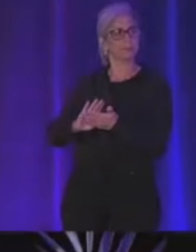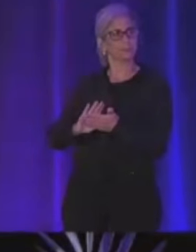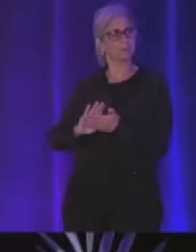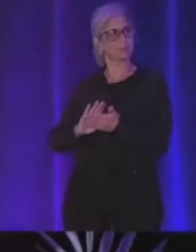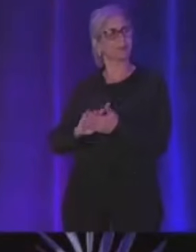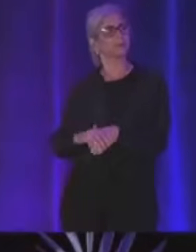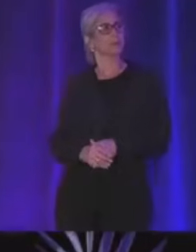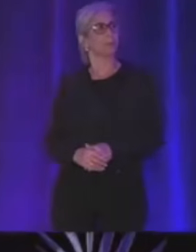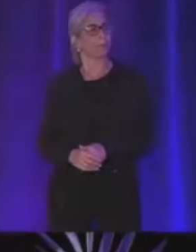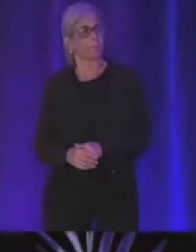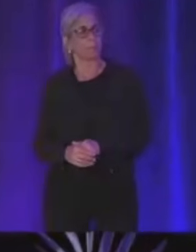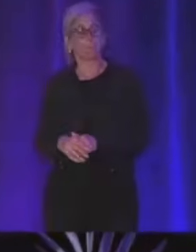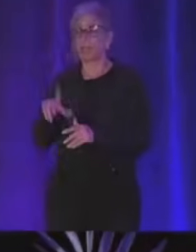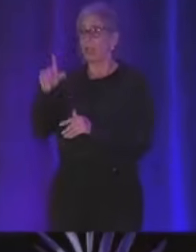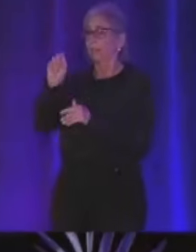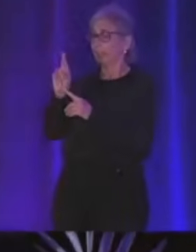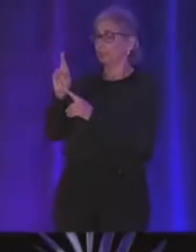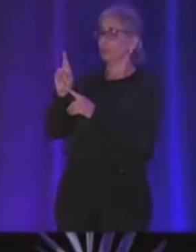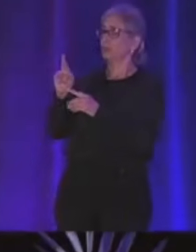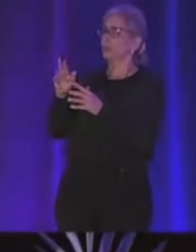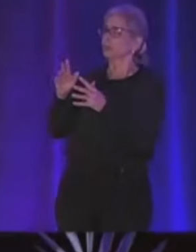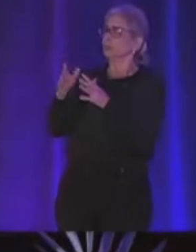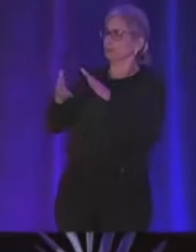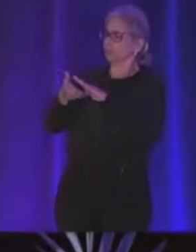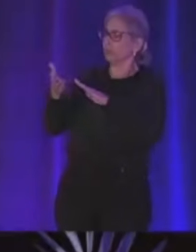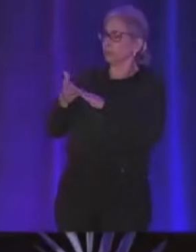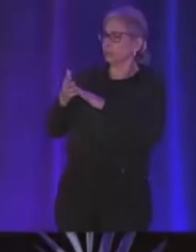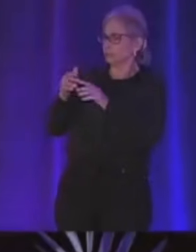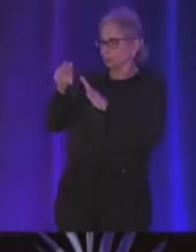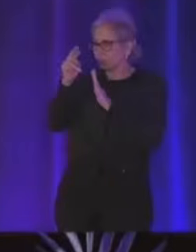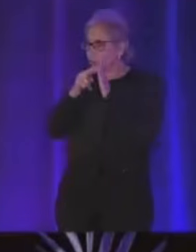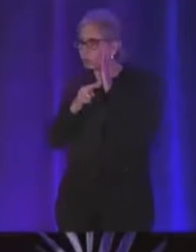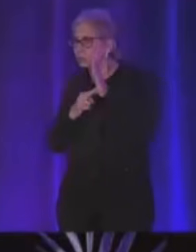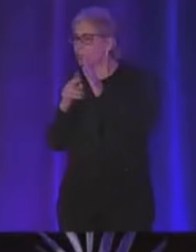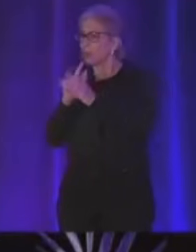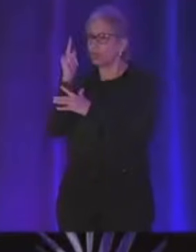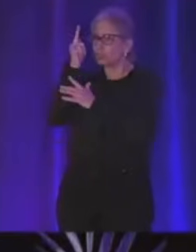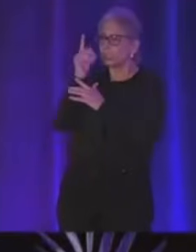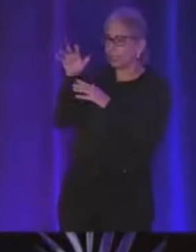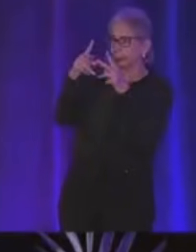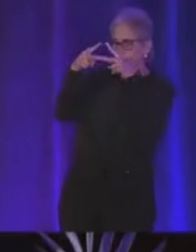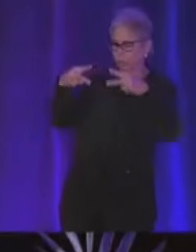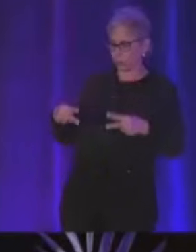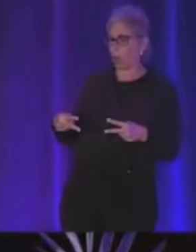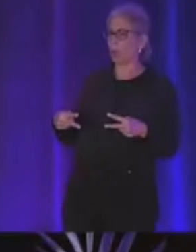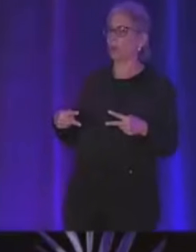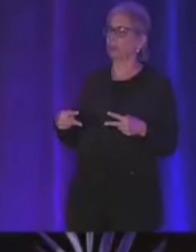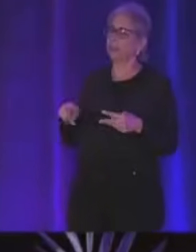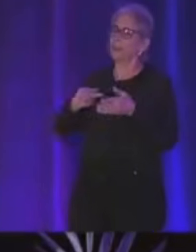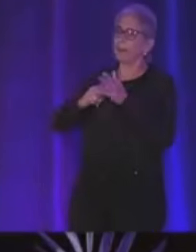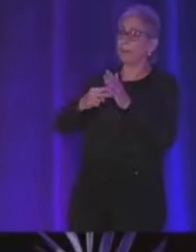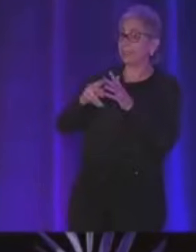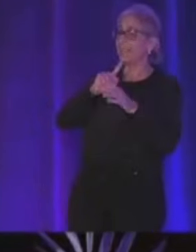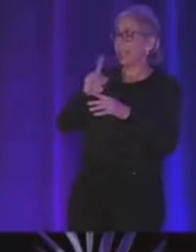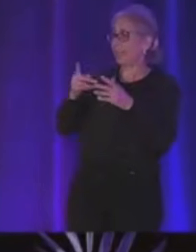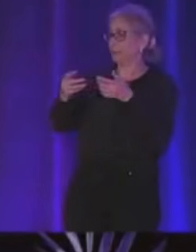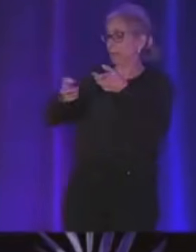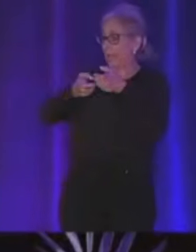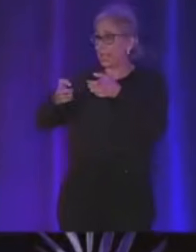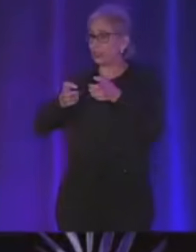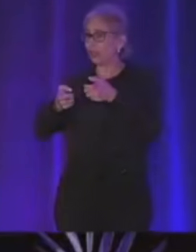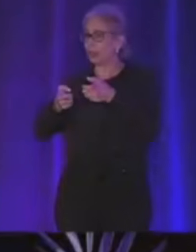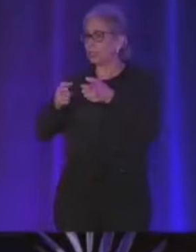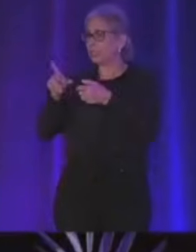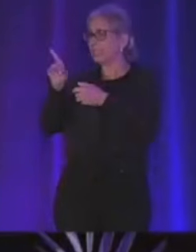this conference. A linter runs a set of individual discrete rules that look at the logic of your code, which means it can actually handle